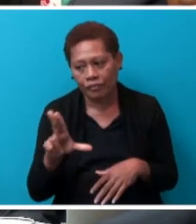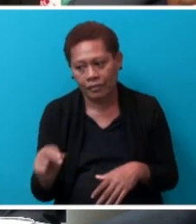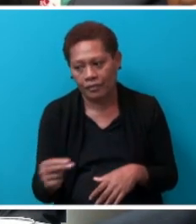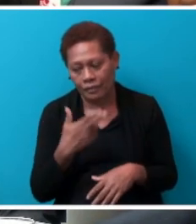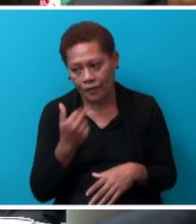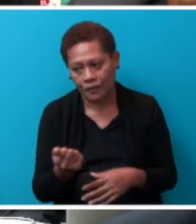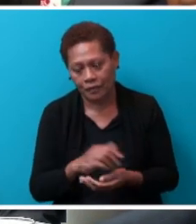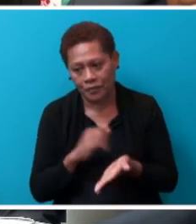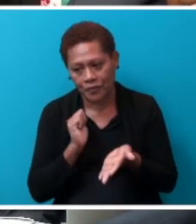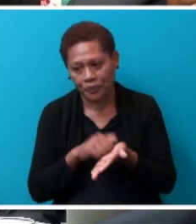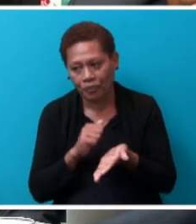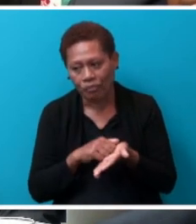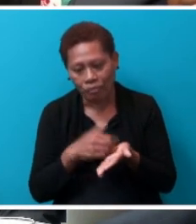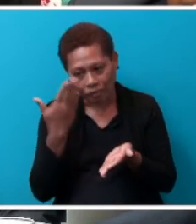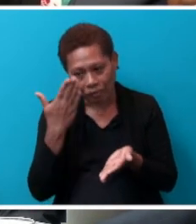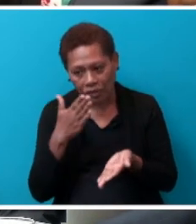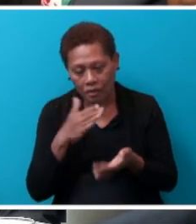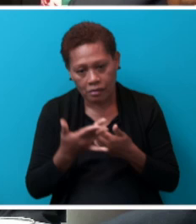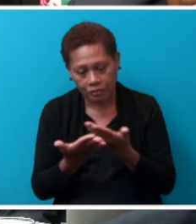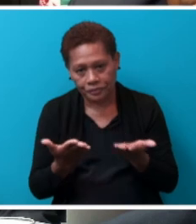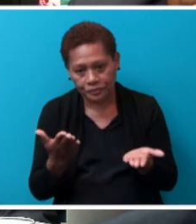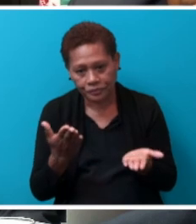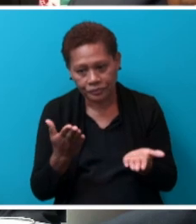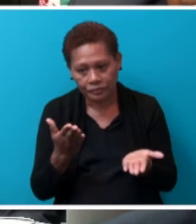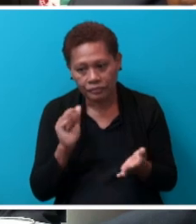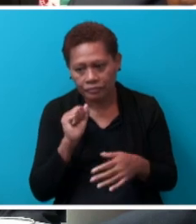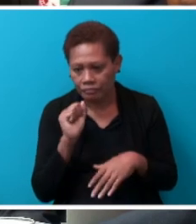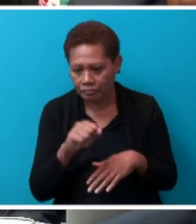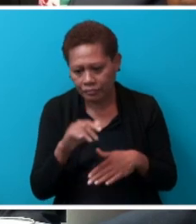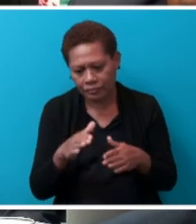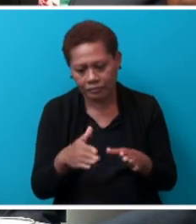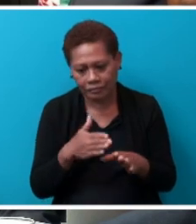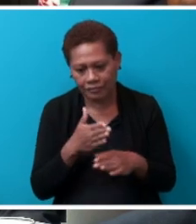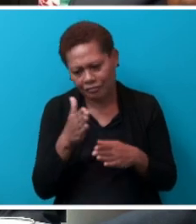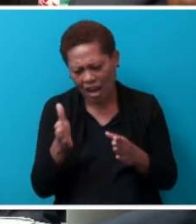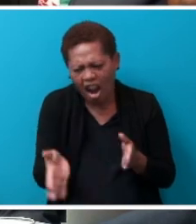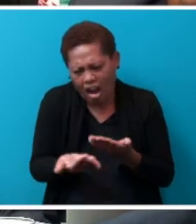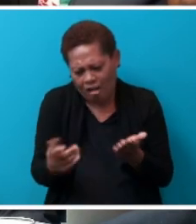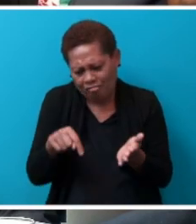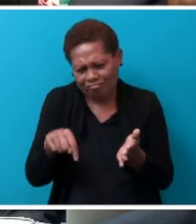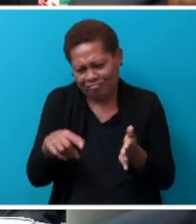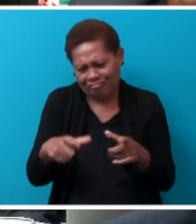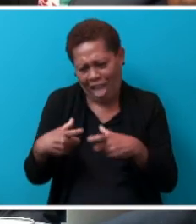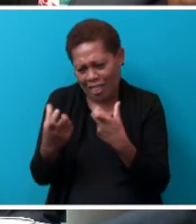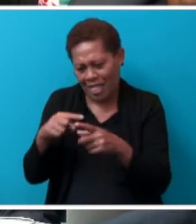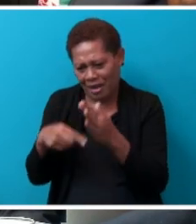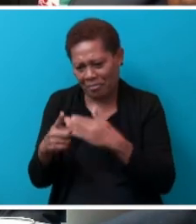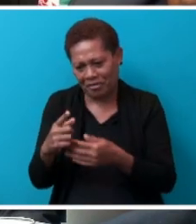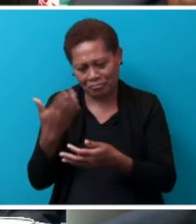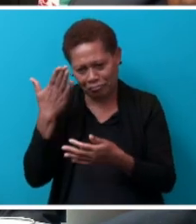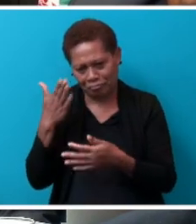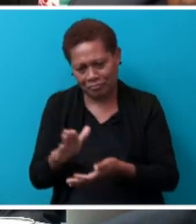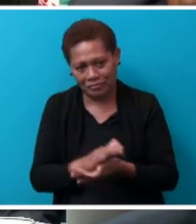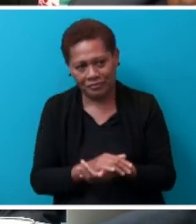a creek will be interesting once the investigations are complete. Thank you.